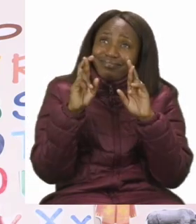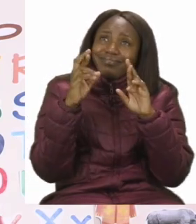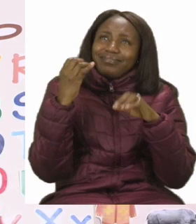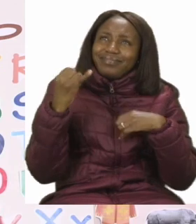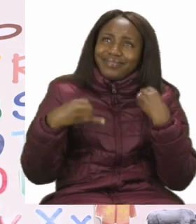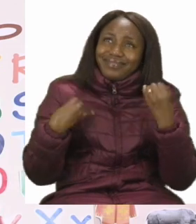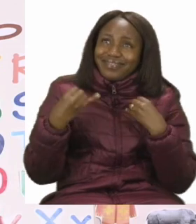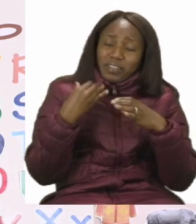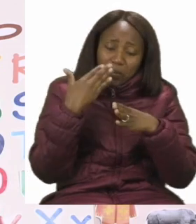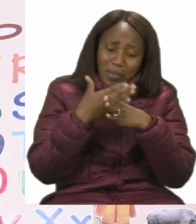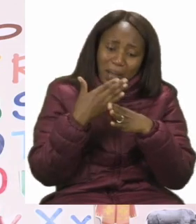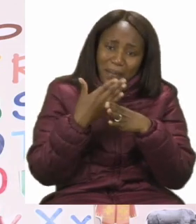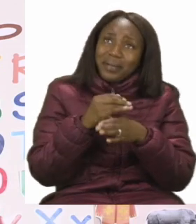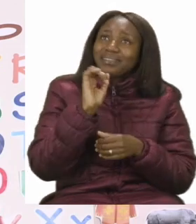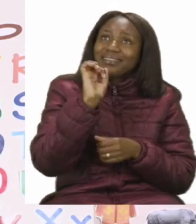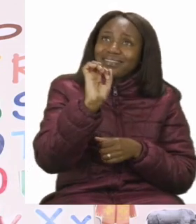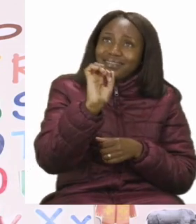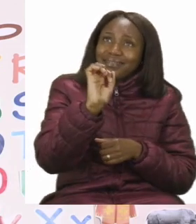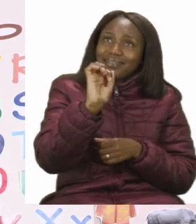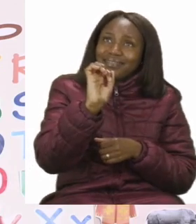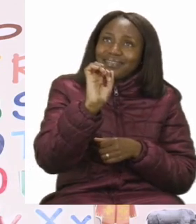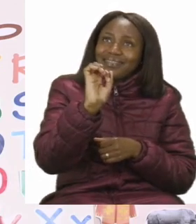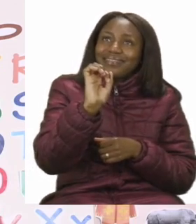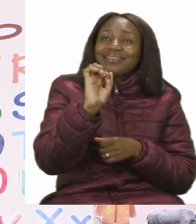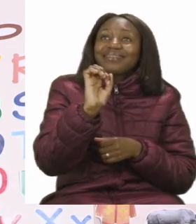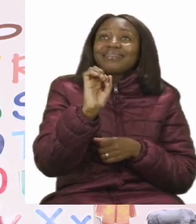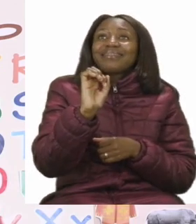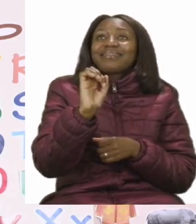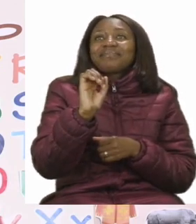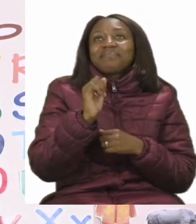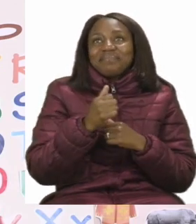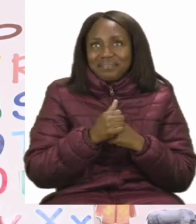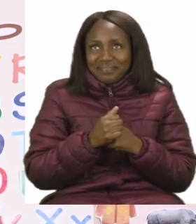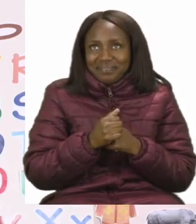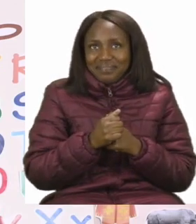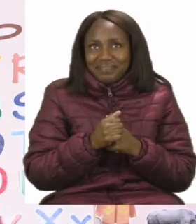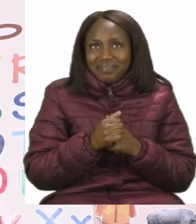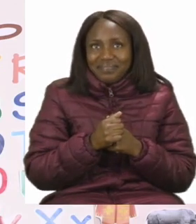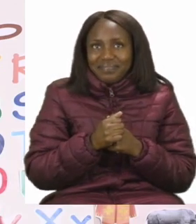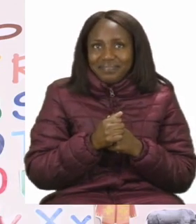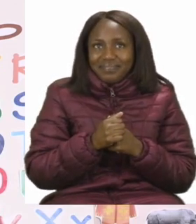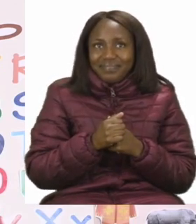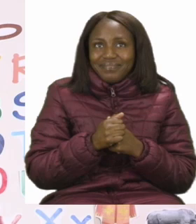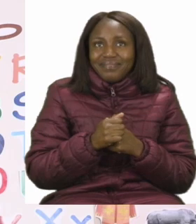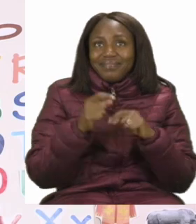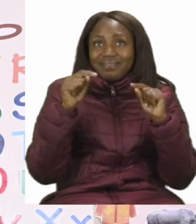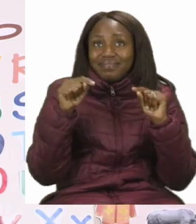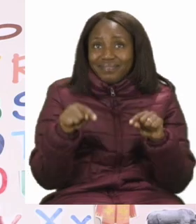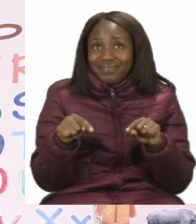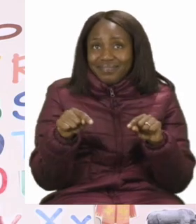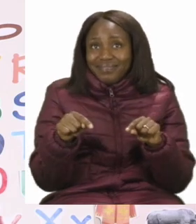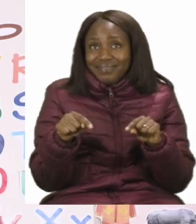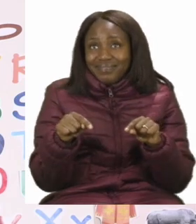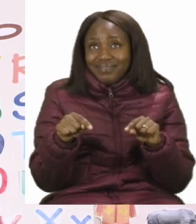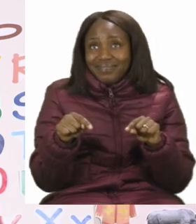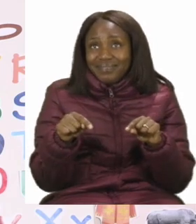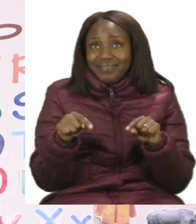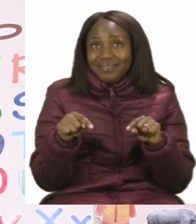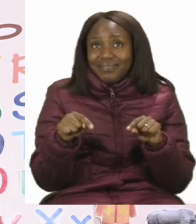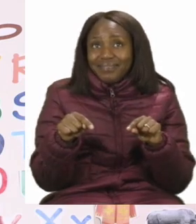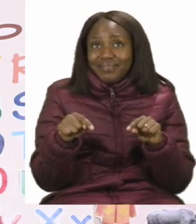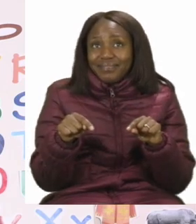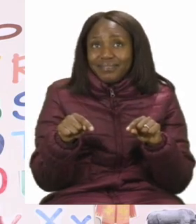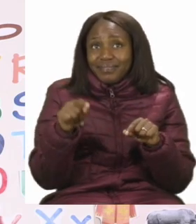all those activities and have fun with all the work. Now, boys and girls, before we go, we have